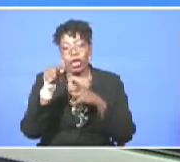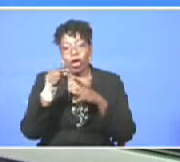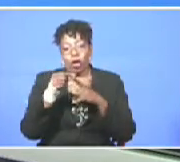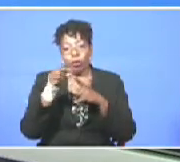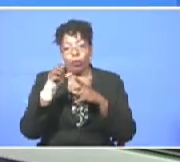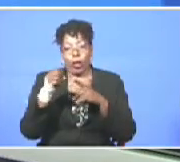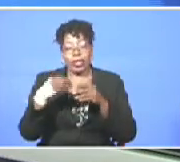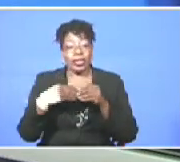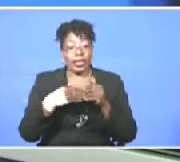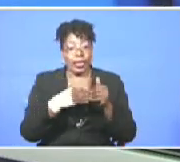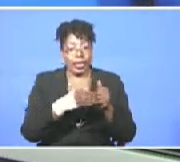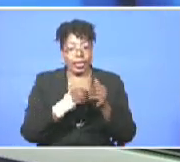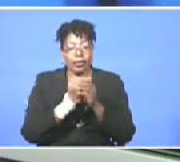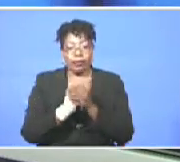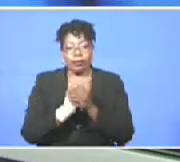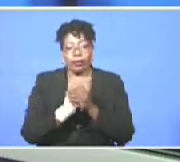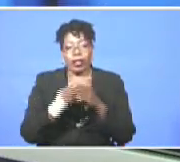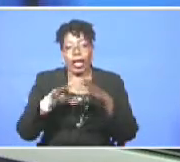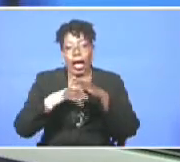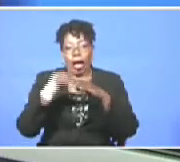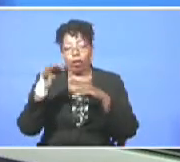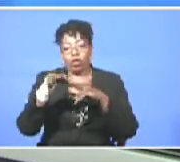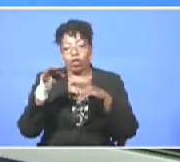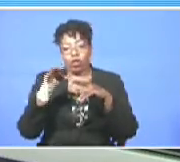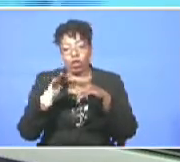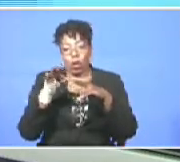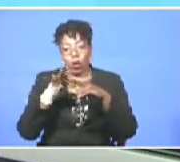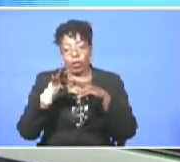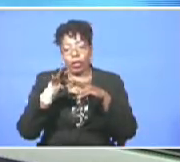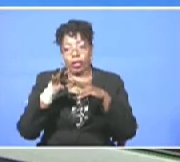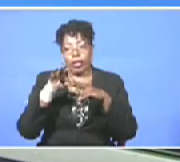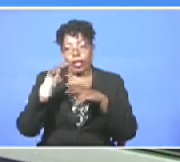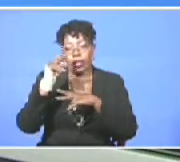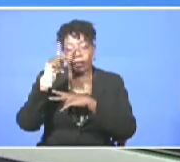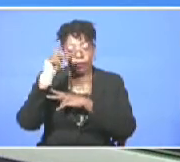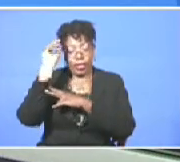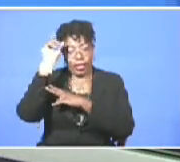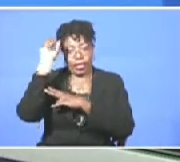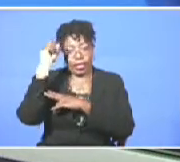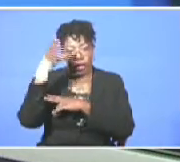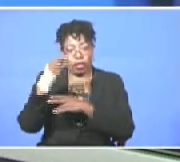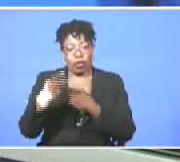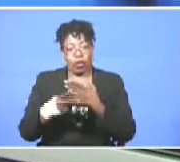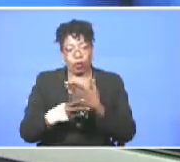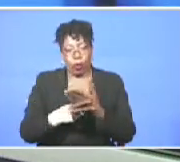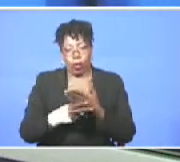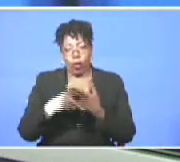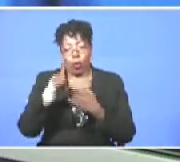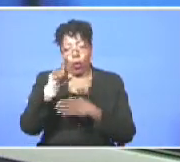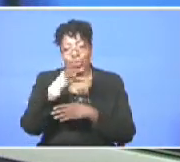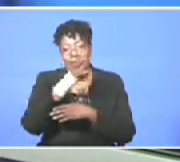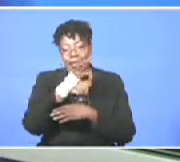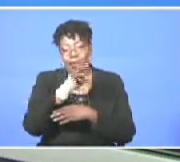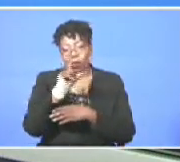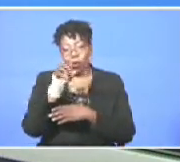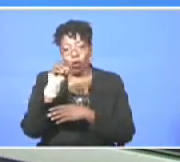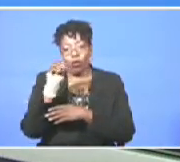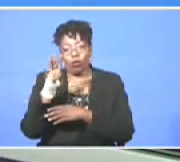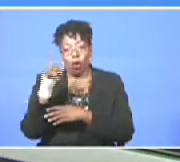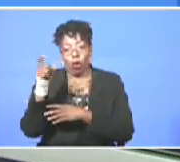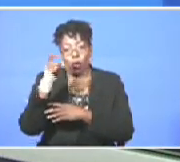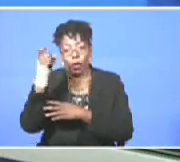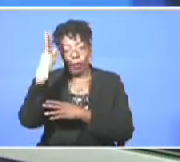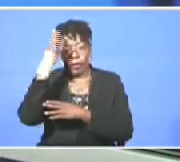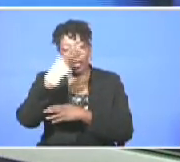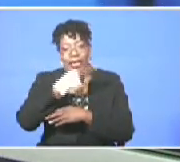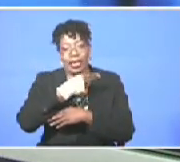The Kings would outscore the Phoenix Suns 12-4 on points off turnover to secure the 117-104 win. Buddy